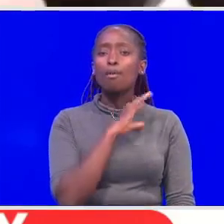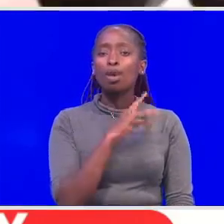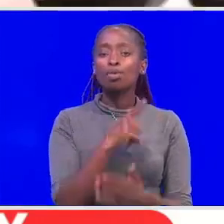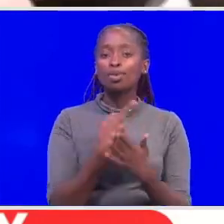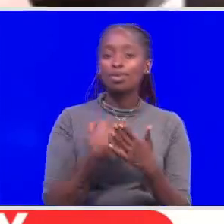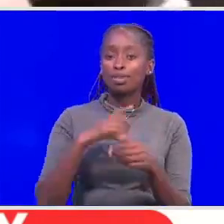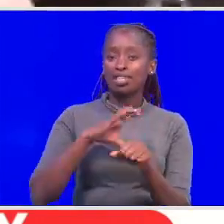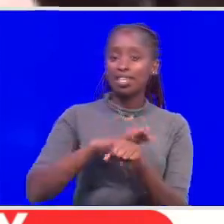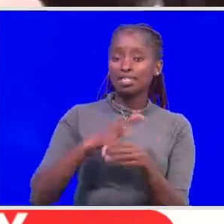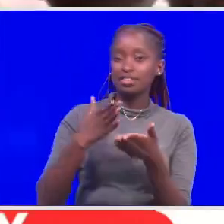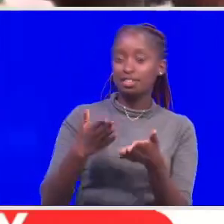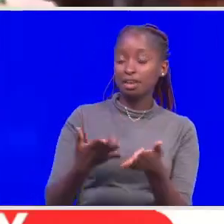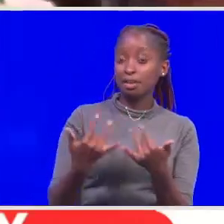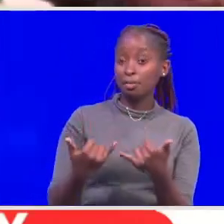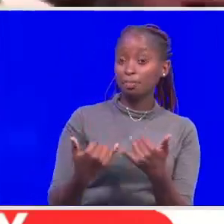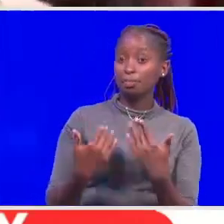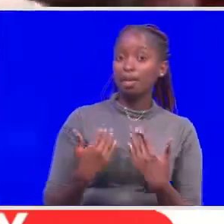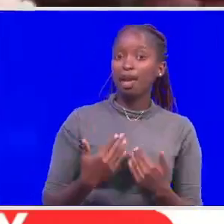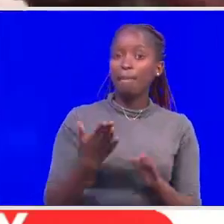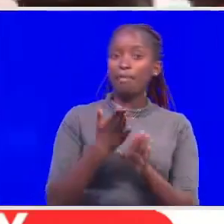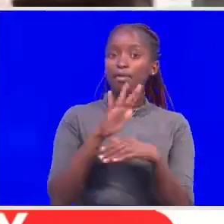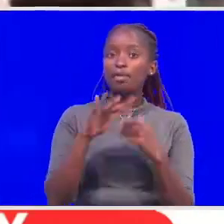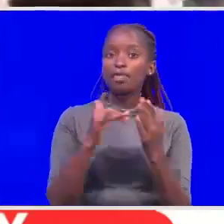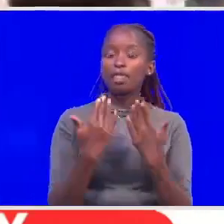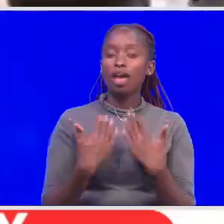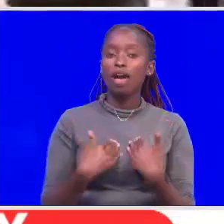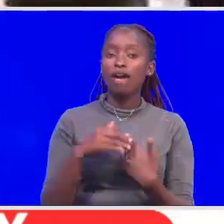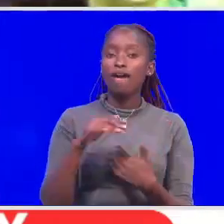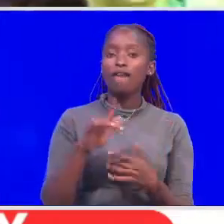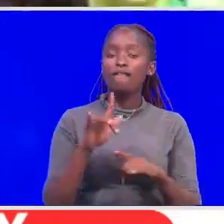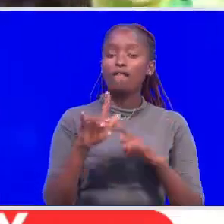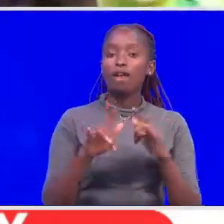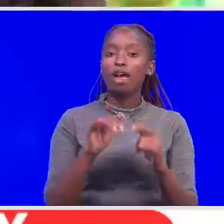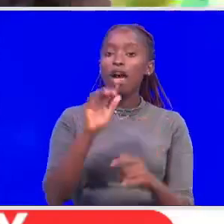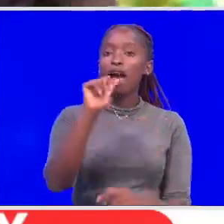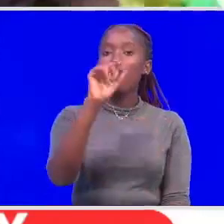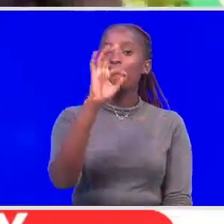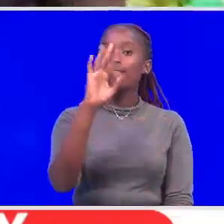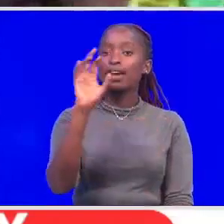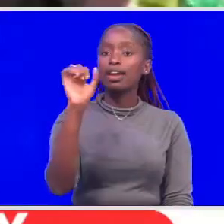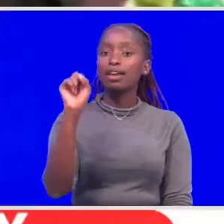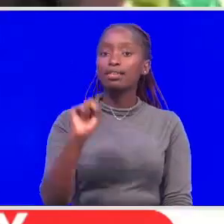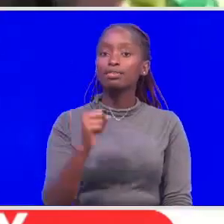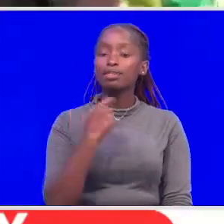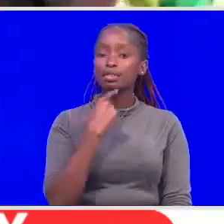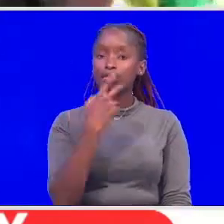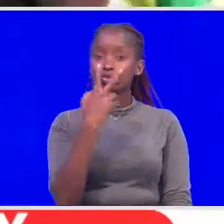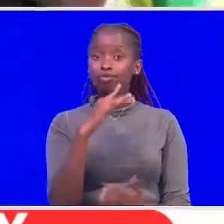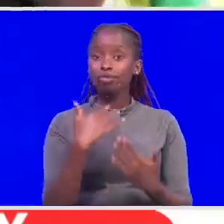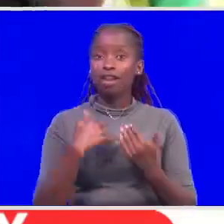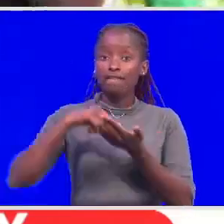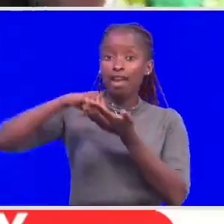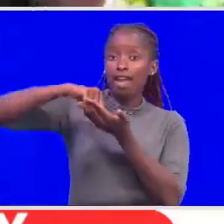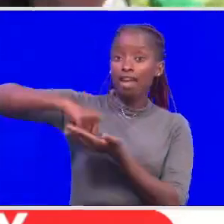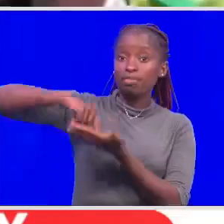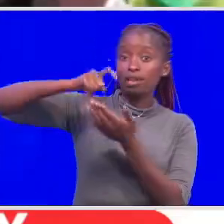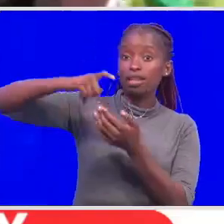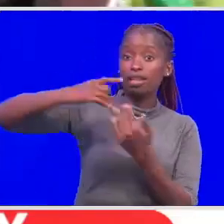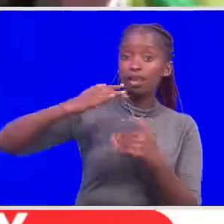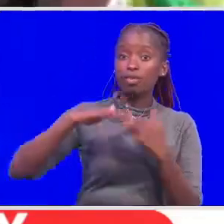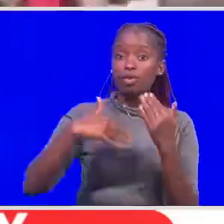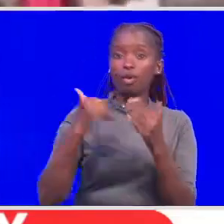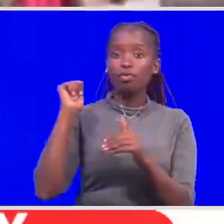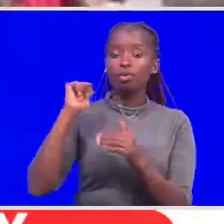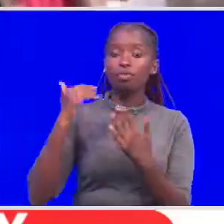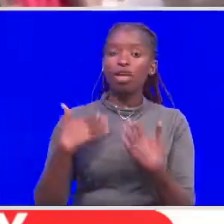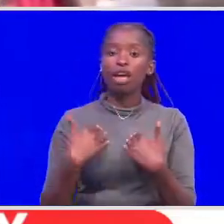maovu. The Foreign and Diaspora Affairs boss further seized the moment to emphasize on the need for politicians to uphold the